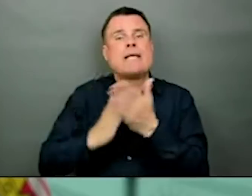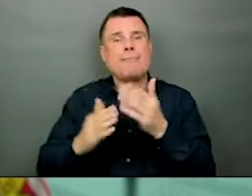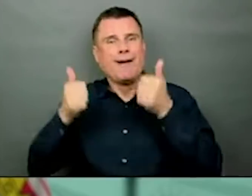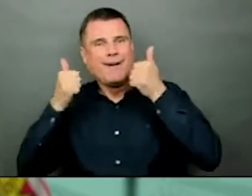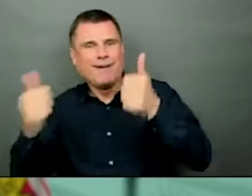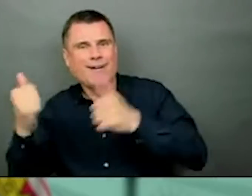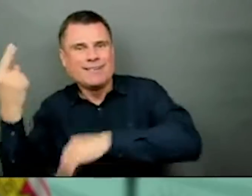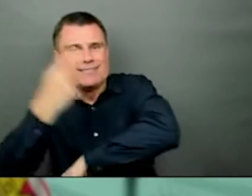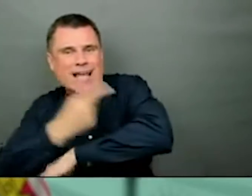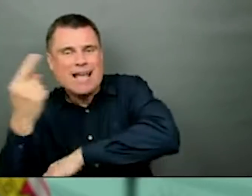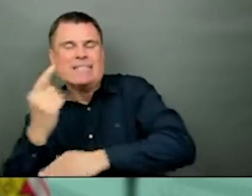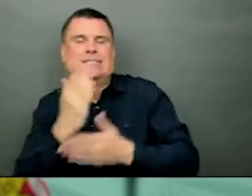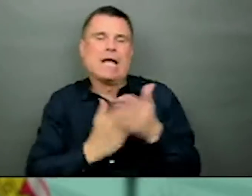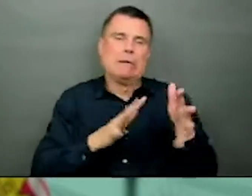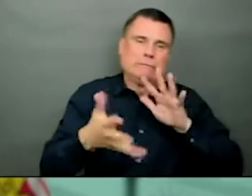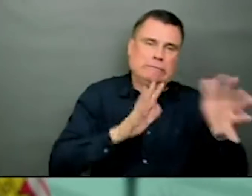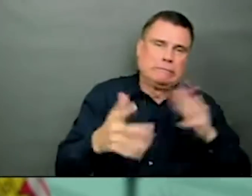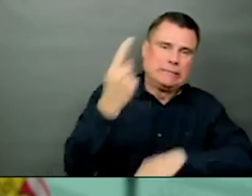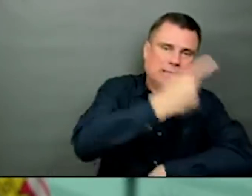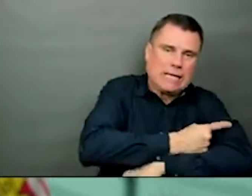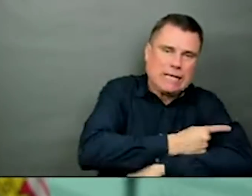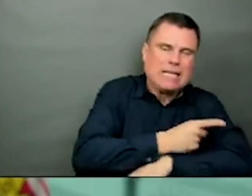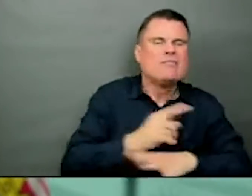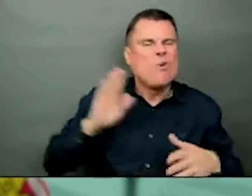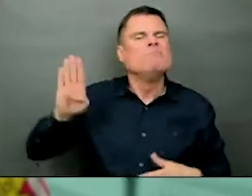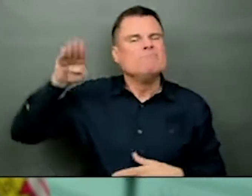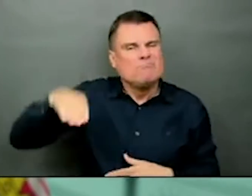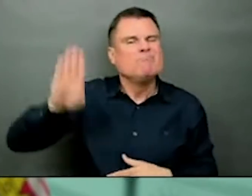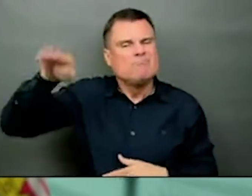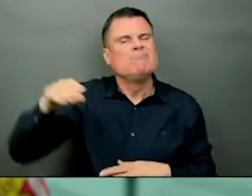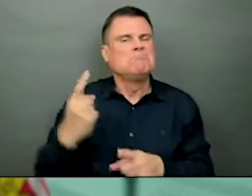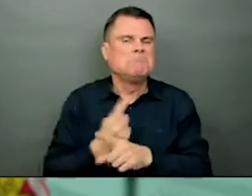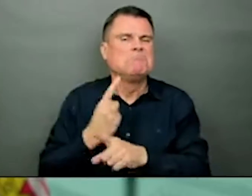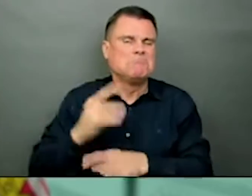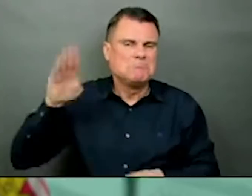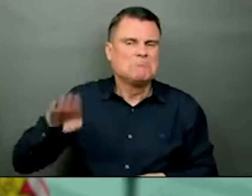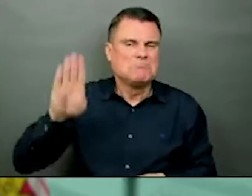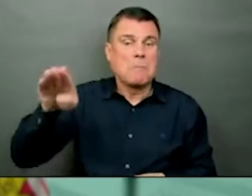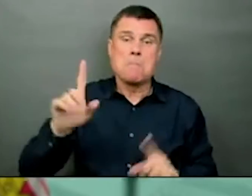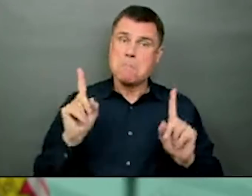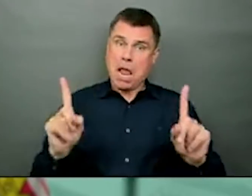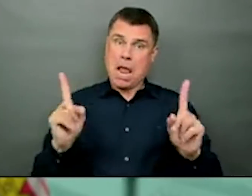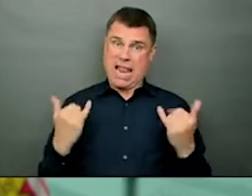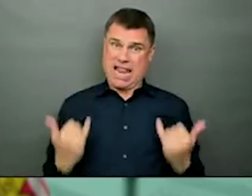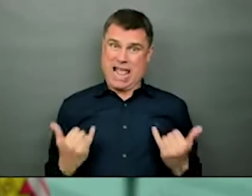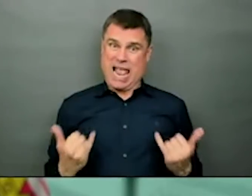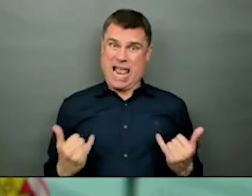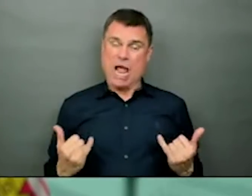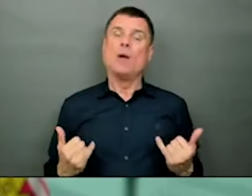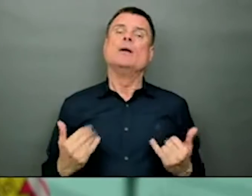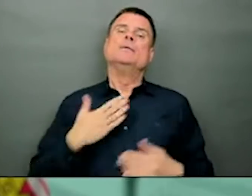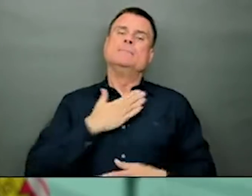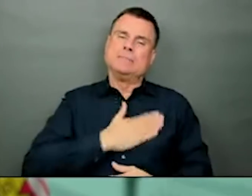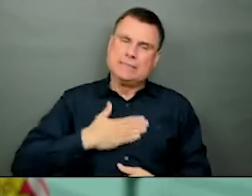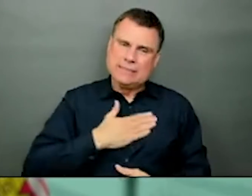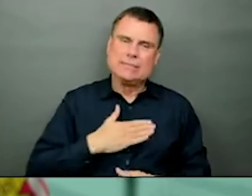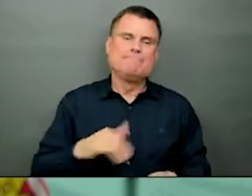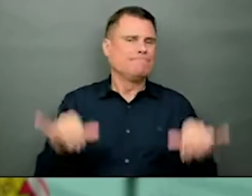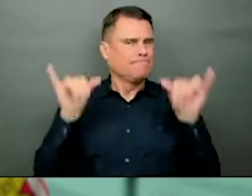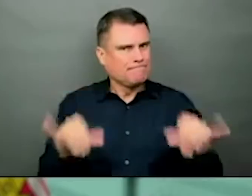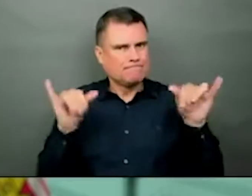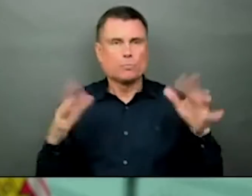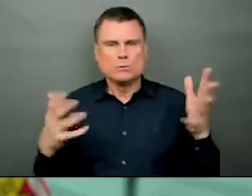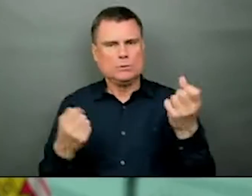others, and we do better than some days than others. At this stage of the pandemic, it is key to be supportive of each other and focus on the things that